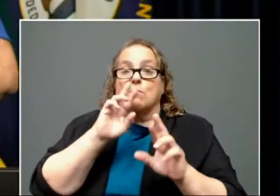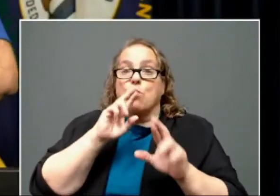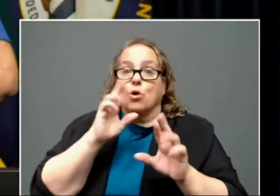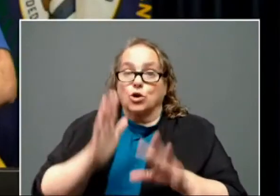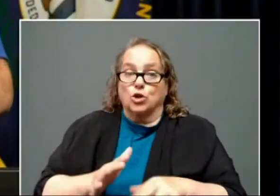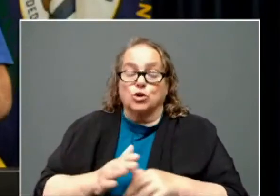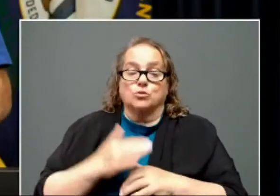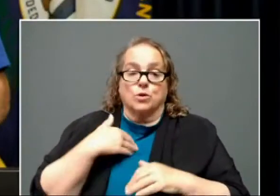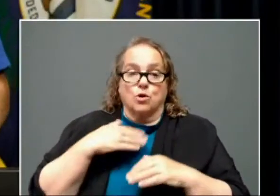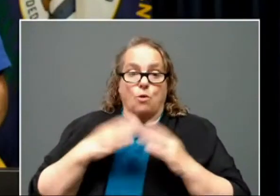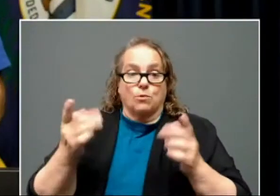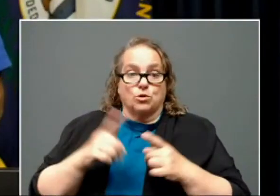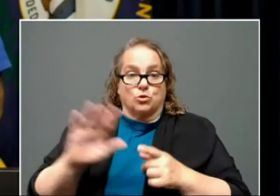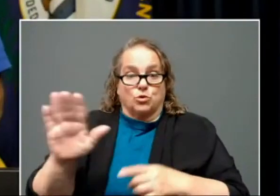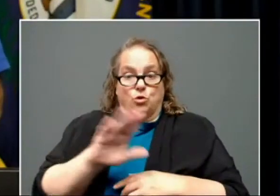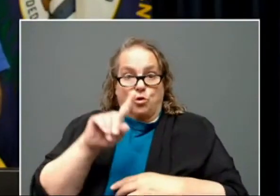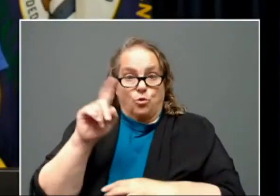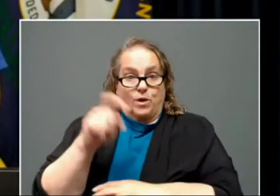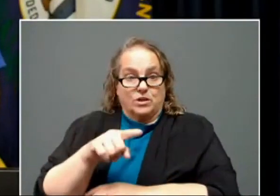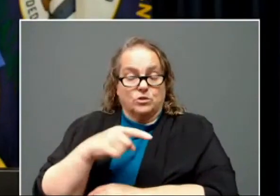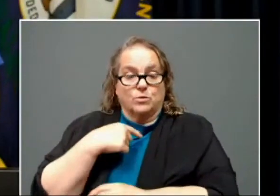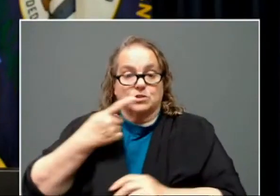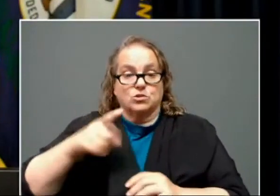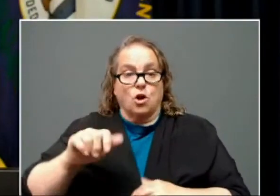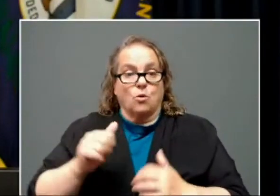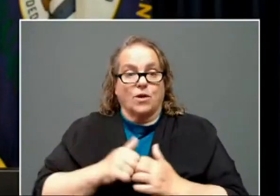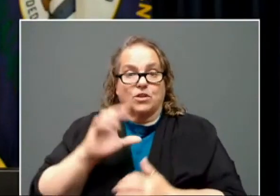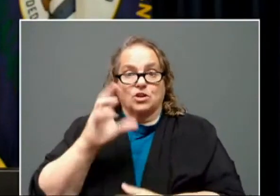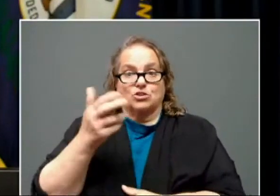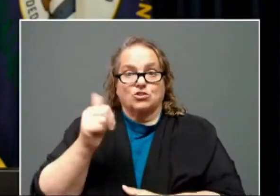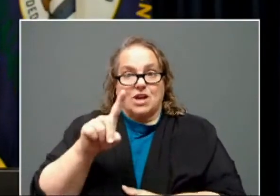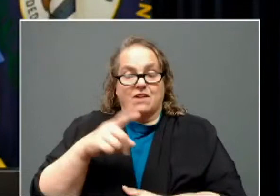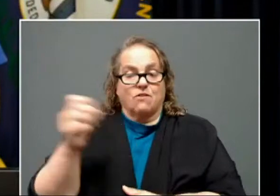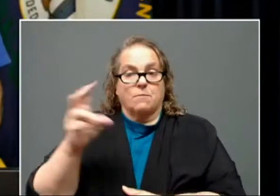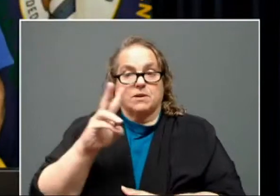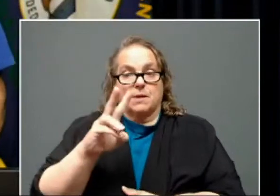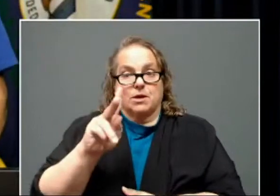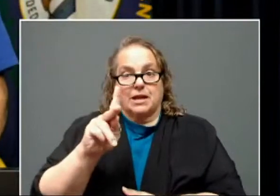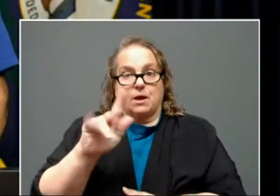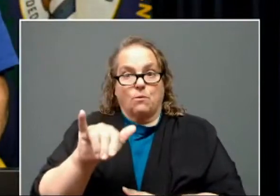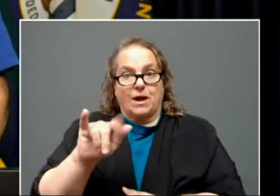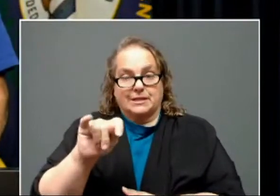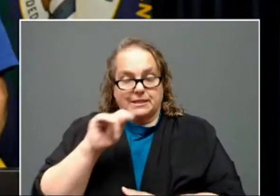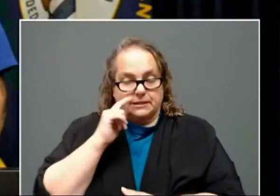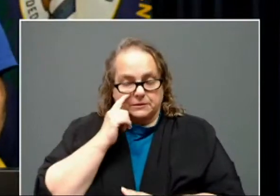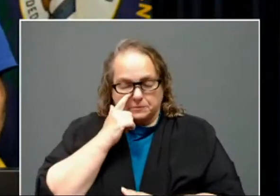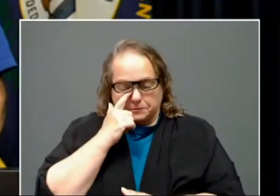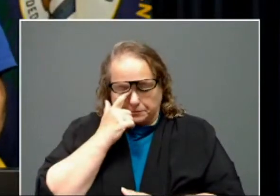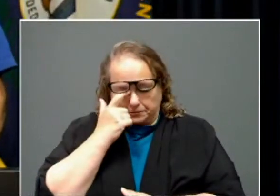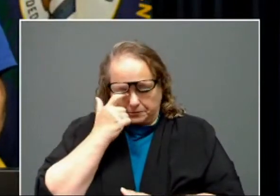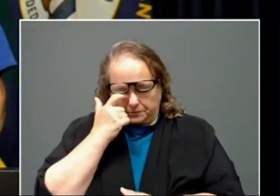to their questions. We will start with Chad Hedrick from WKYT.